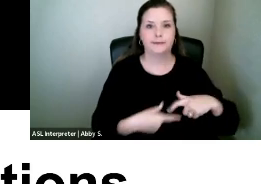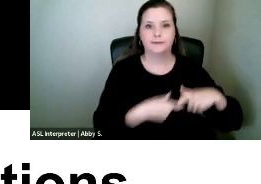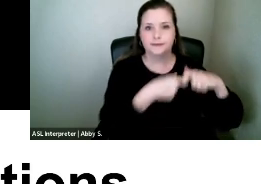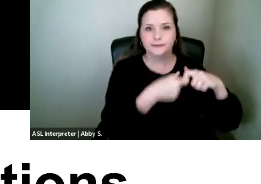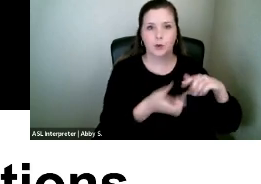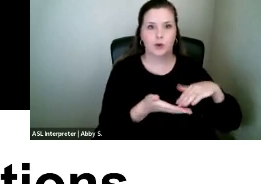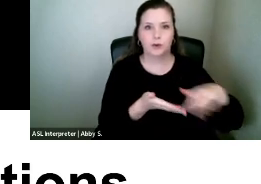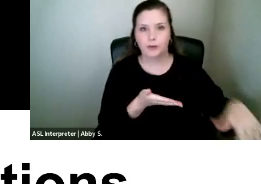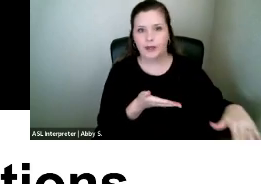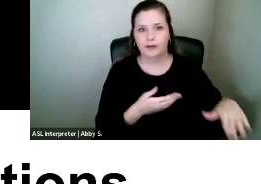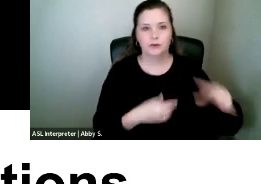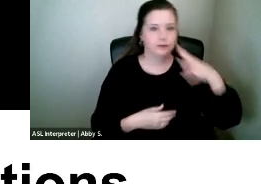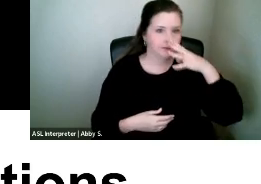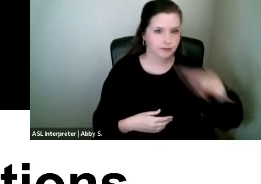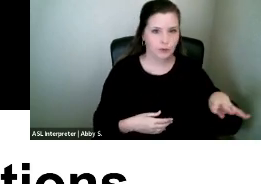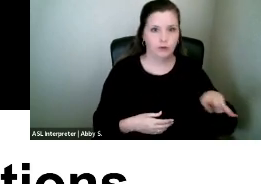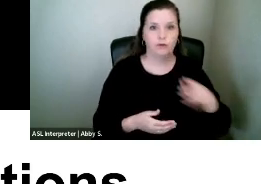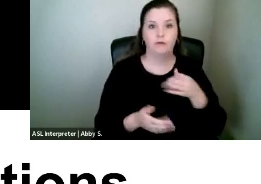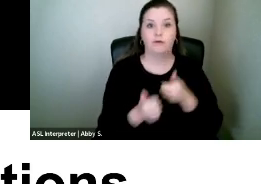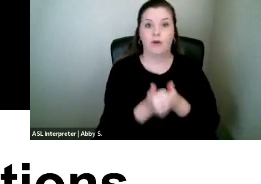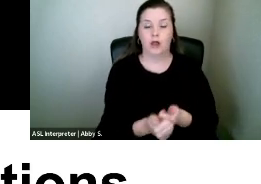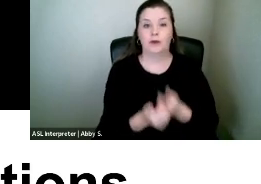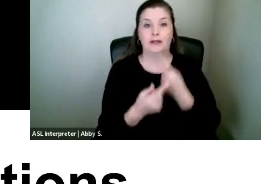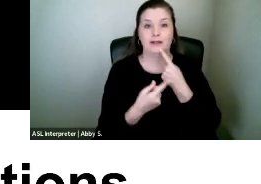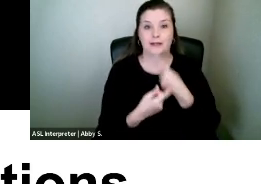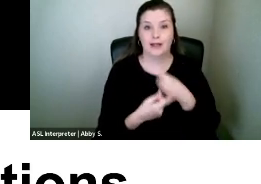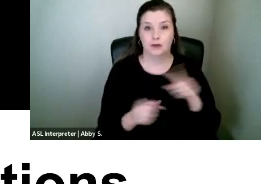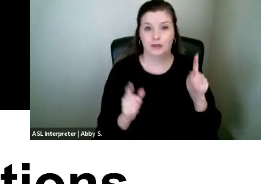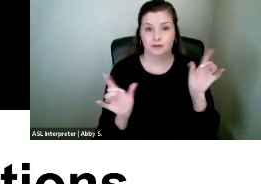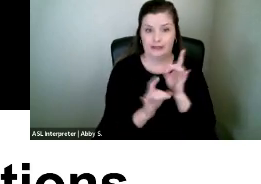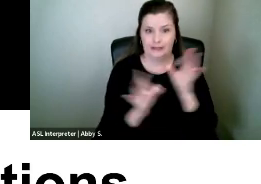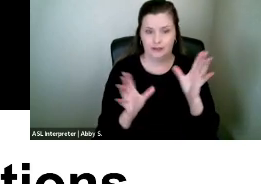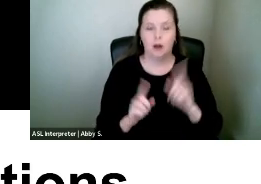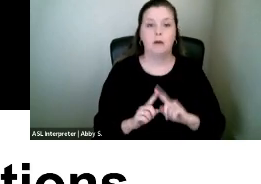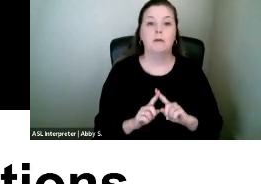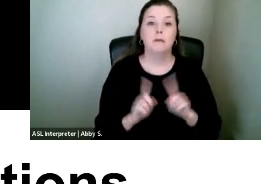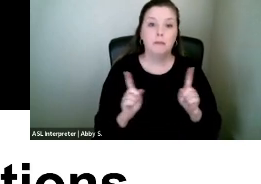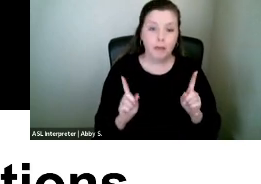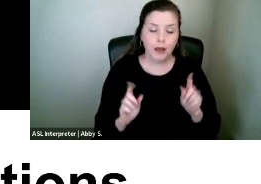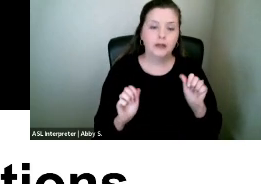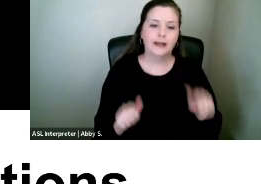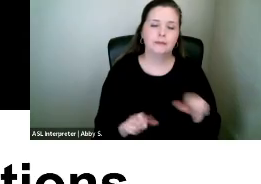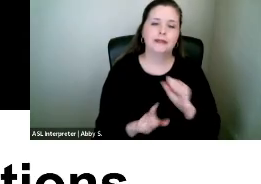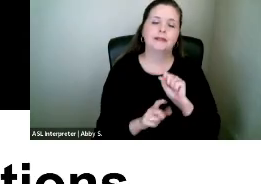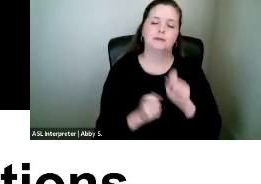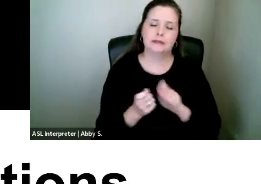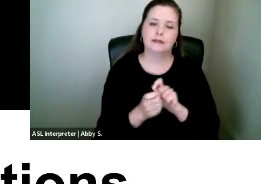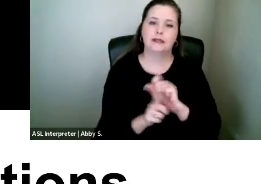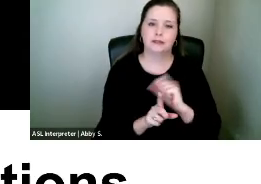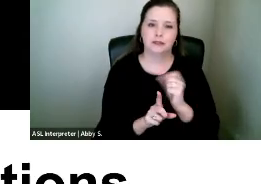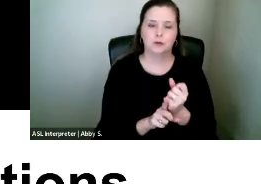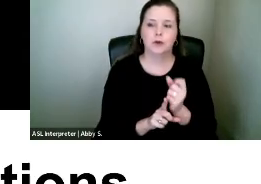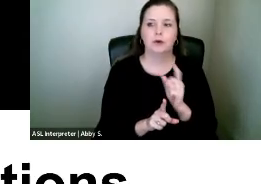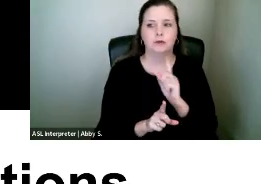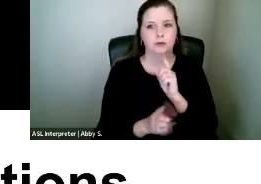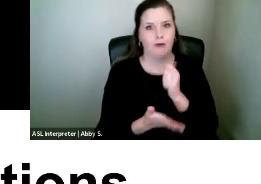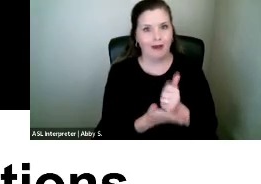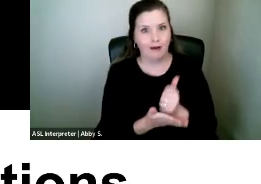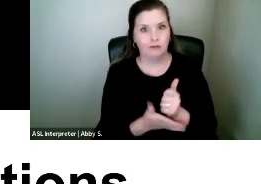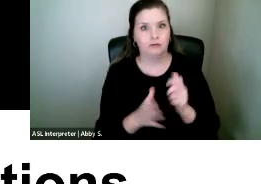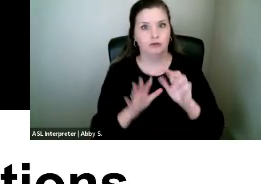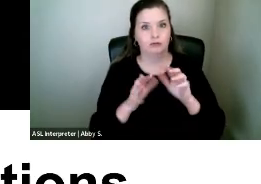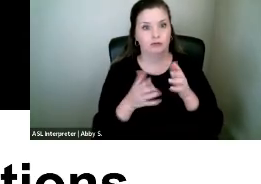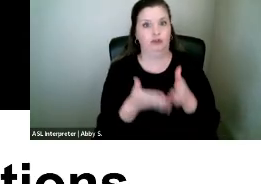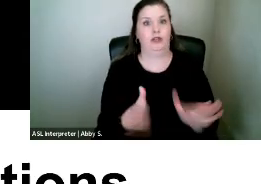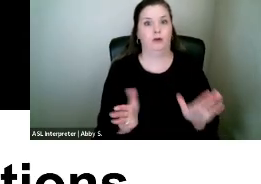a declaration. However, there may be situations that when for the benefit of the overall public welfare and safety that individual freedoms